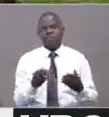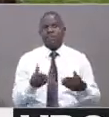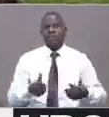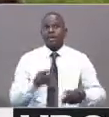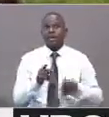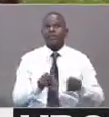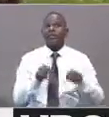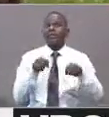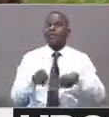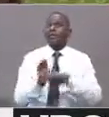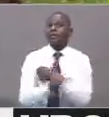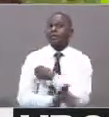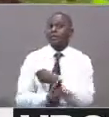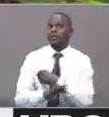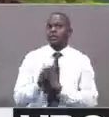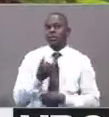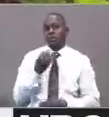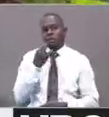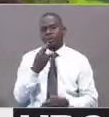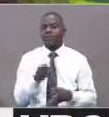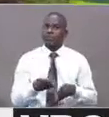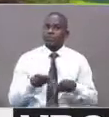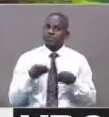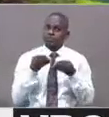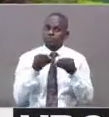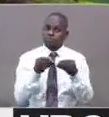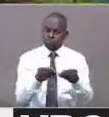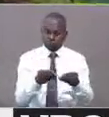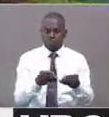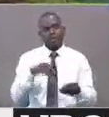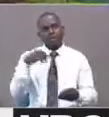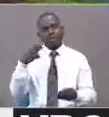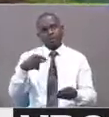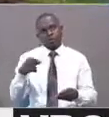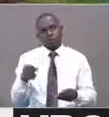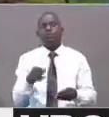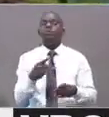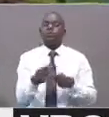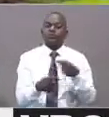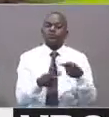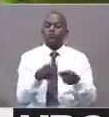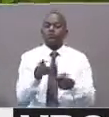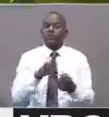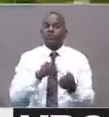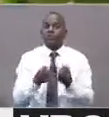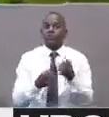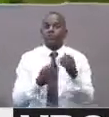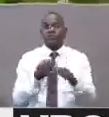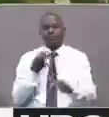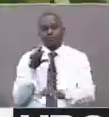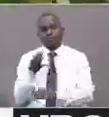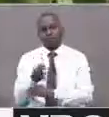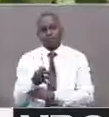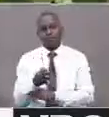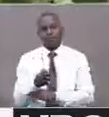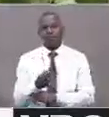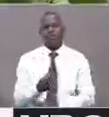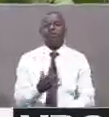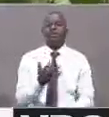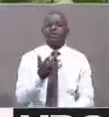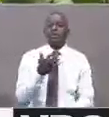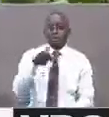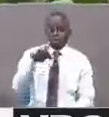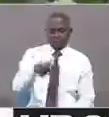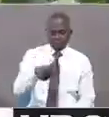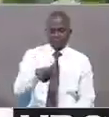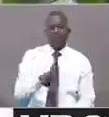in this country. We need to make sure we're providing good quality, sustainable jobs for their future. At least 700 facilities are